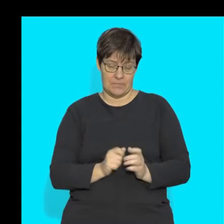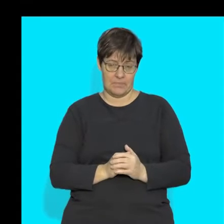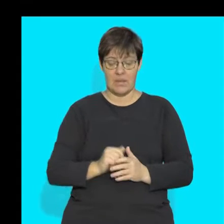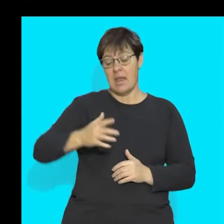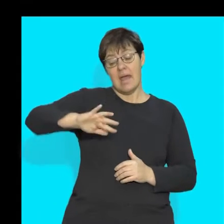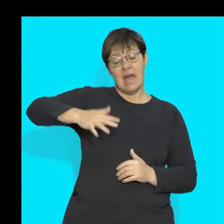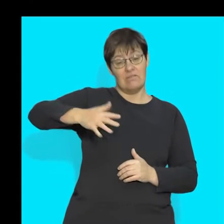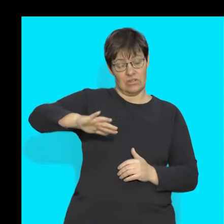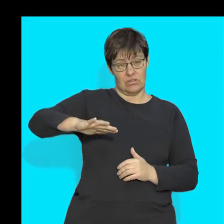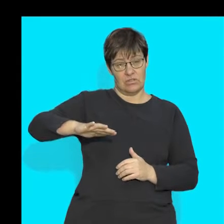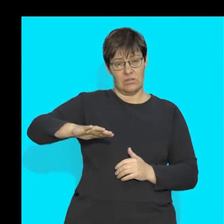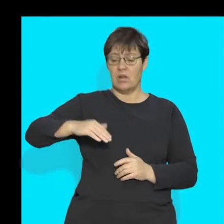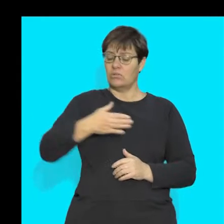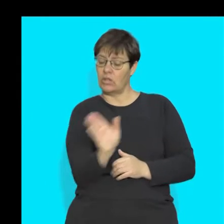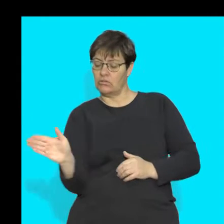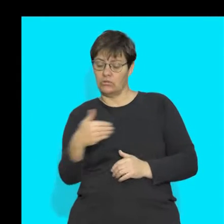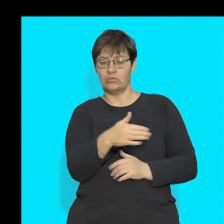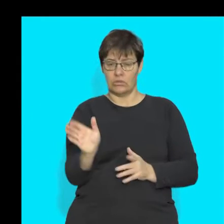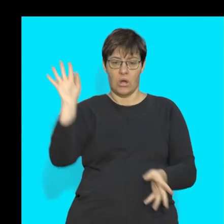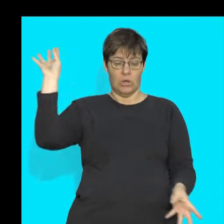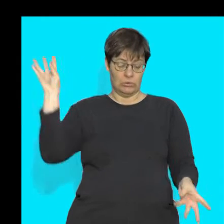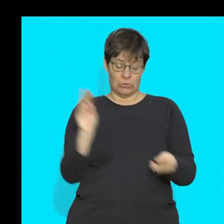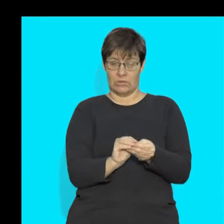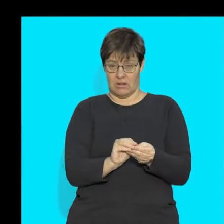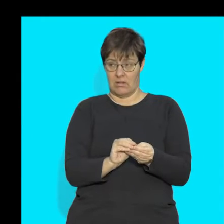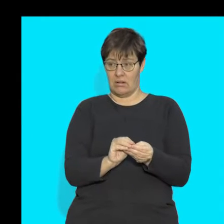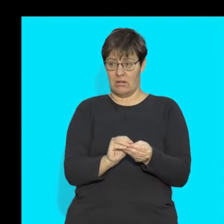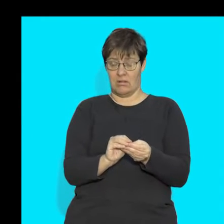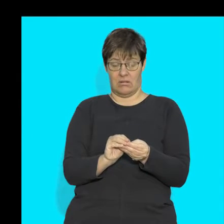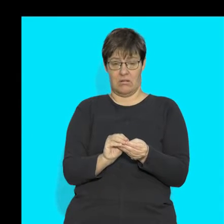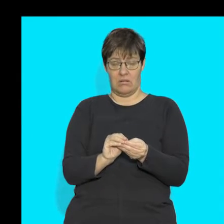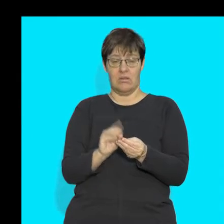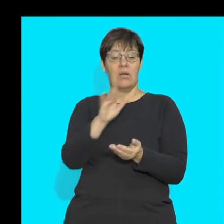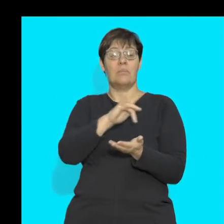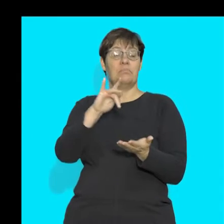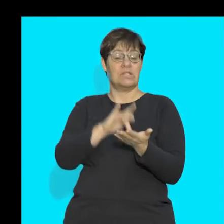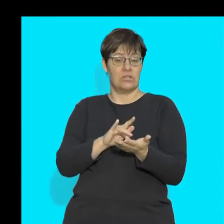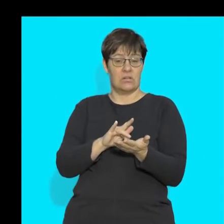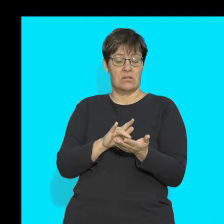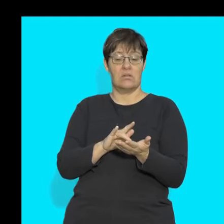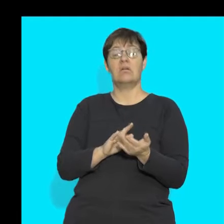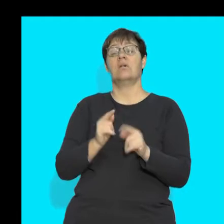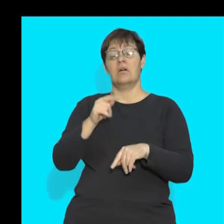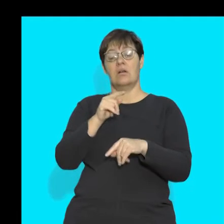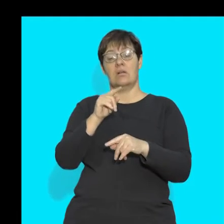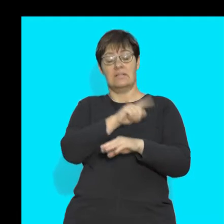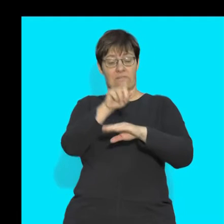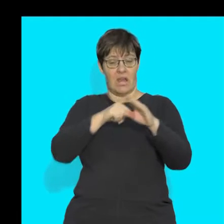Average means total change in this is the biggest difference, position divided by total